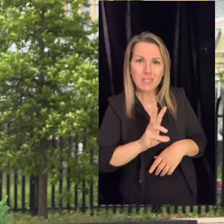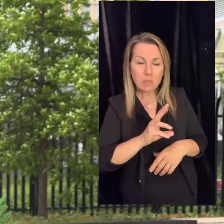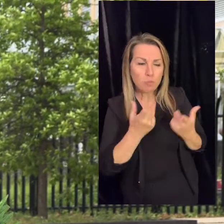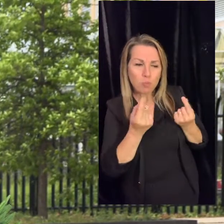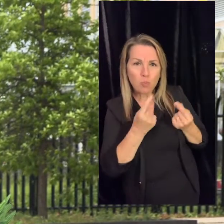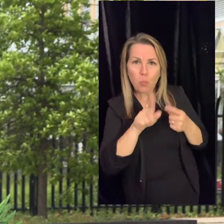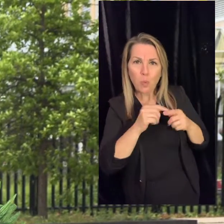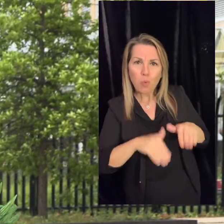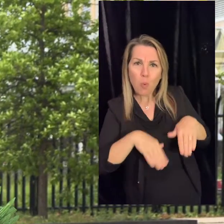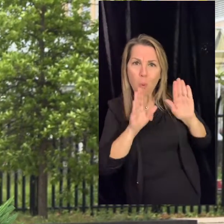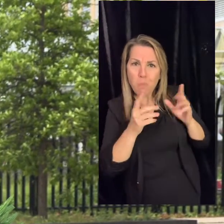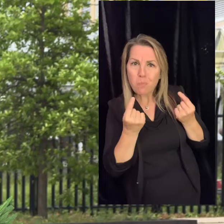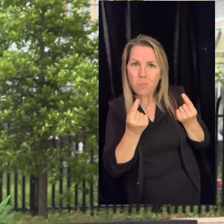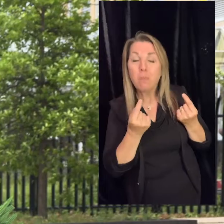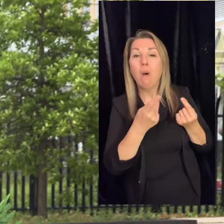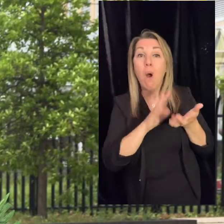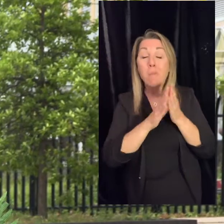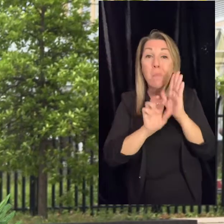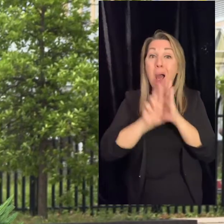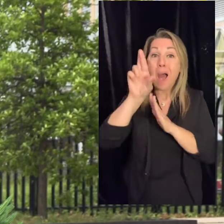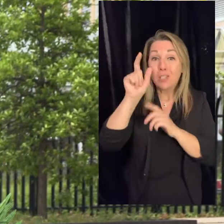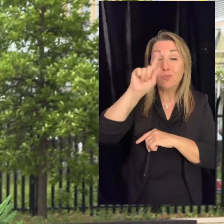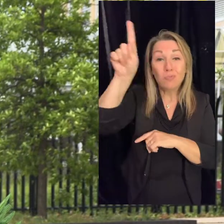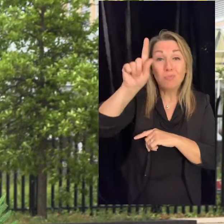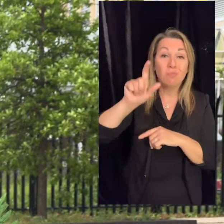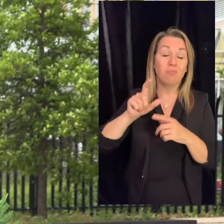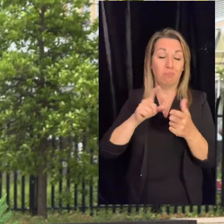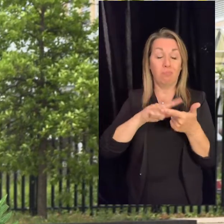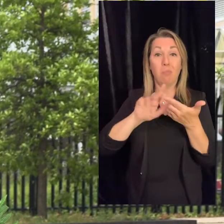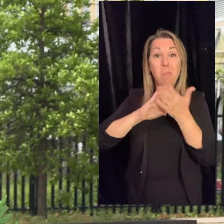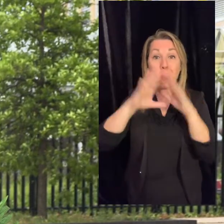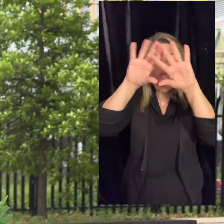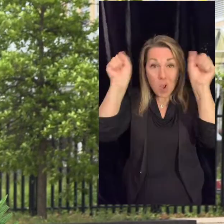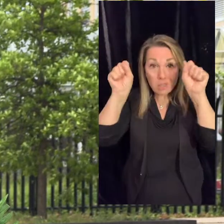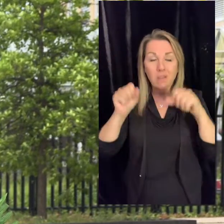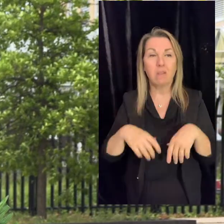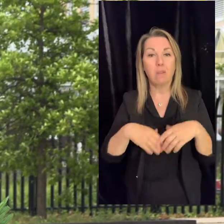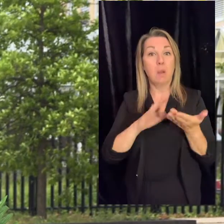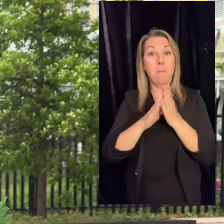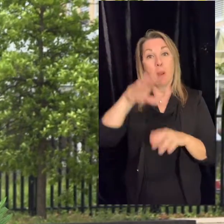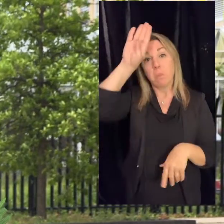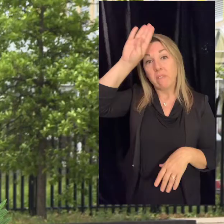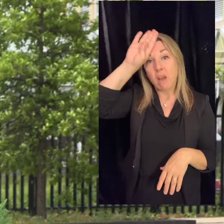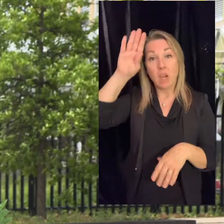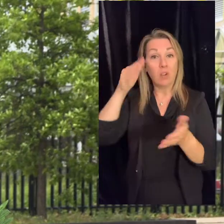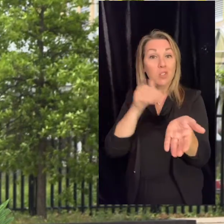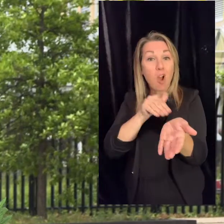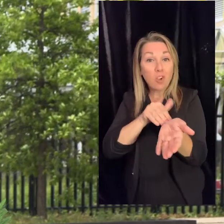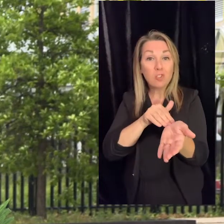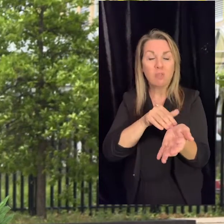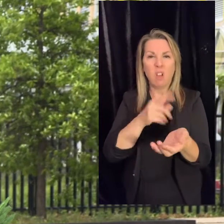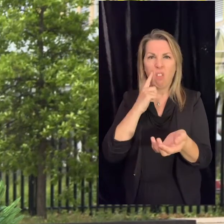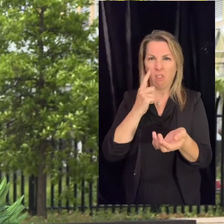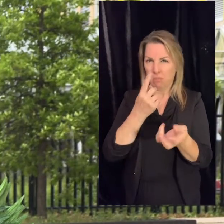say things like, I want to be an astronaut, or I want to be the president. Heroic things like a firefighter or a doctor. I think that you